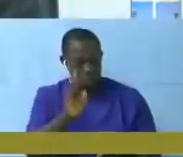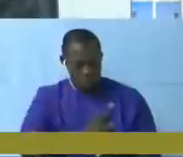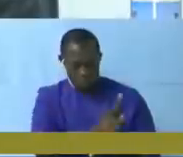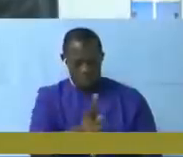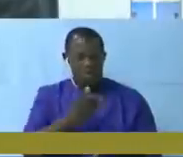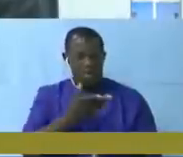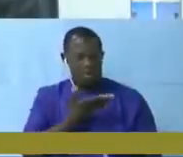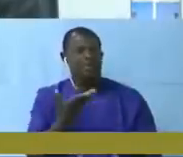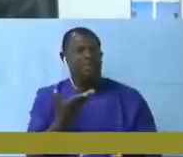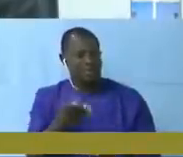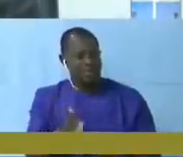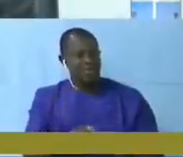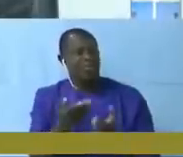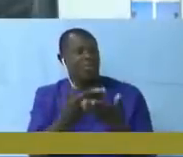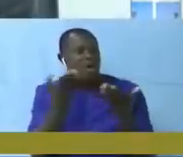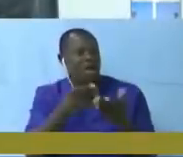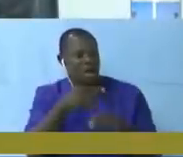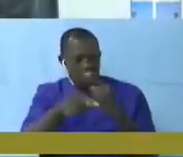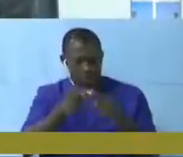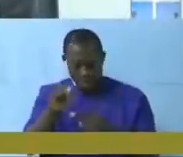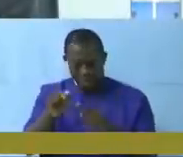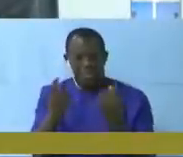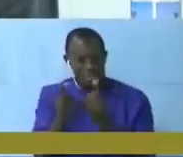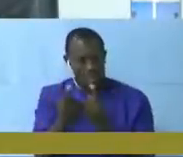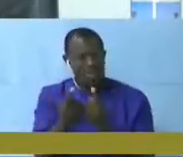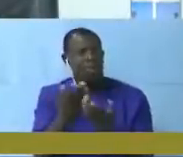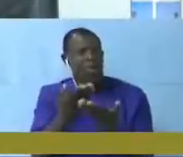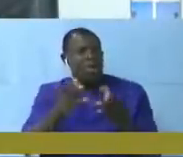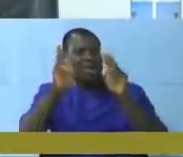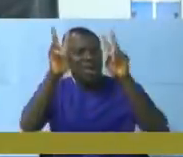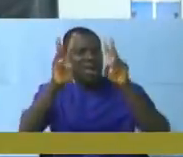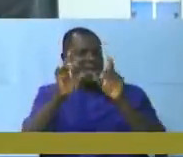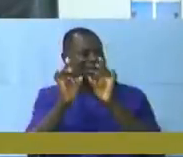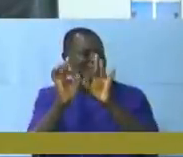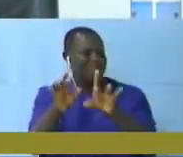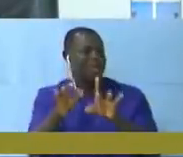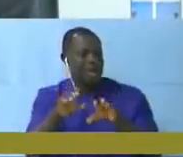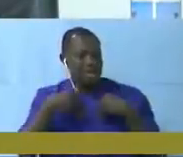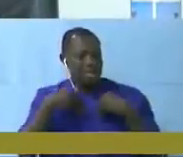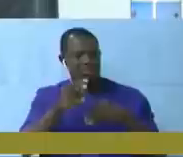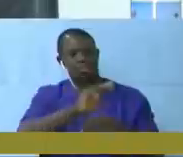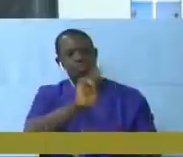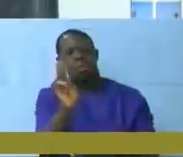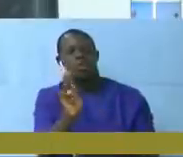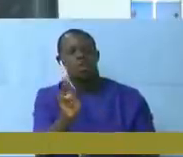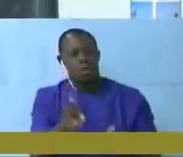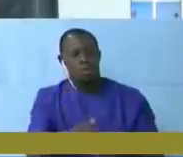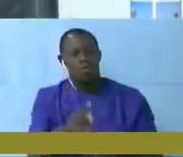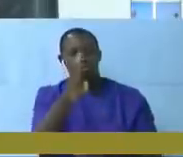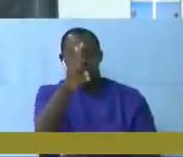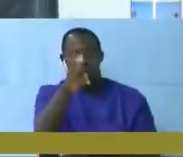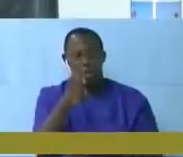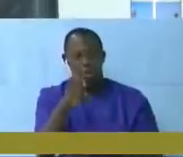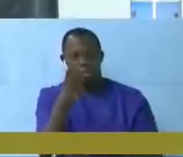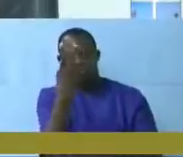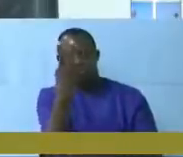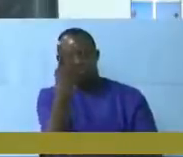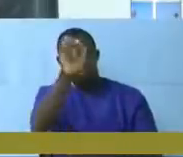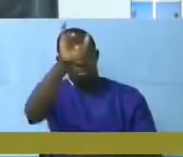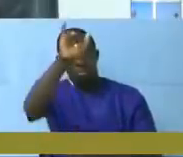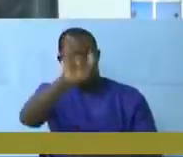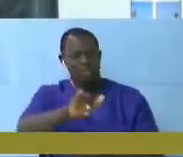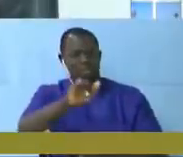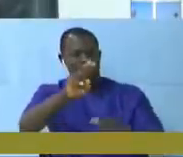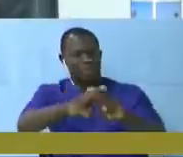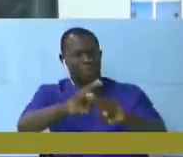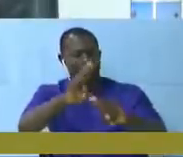gis nañ liñ amon. As a result. Niñ amon li faxé ko ci lolu gis nañ ko. 22 years in power.